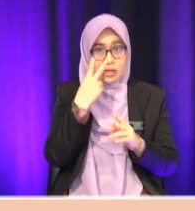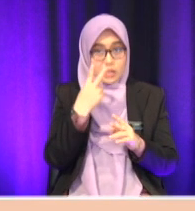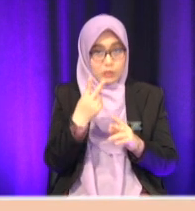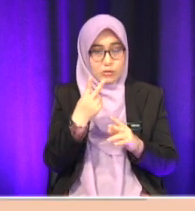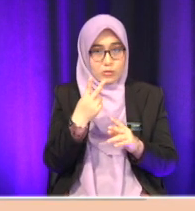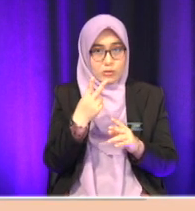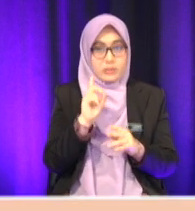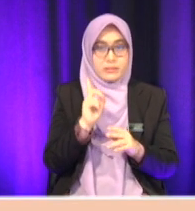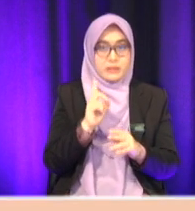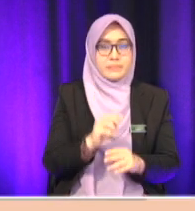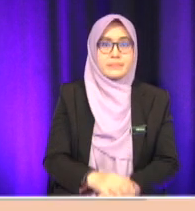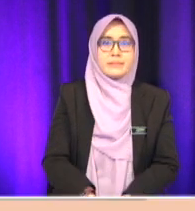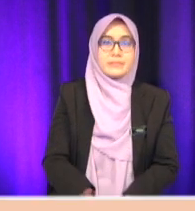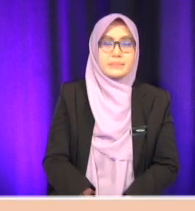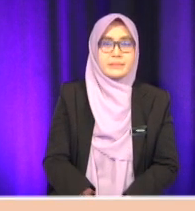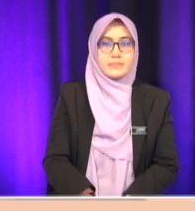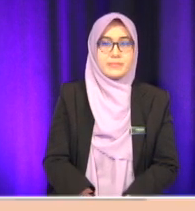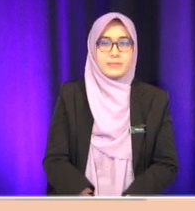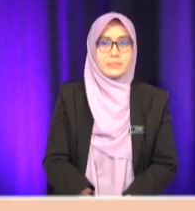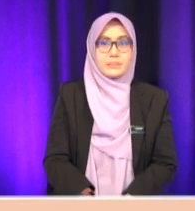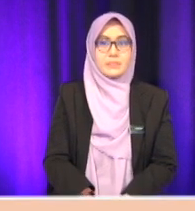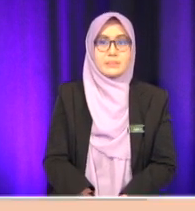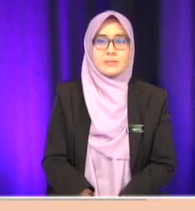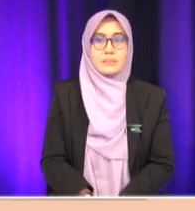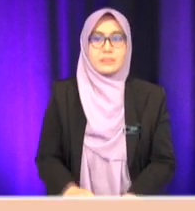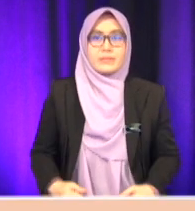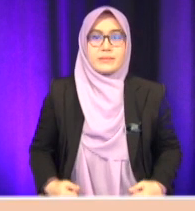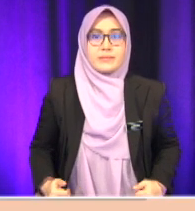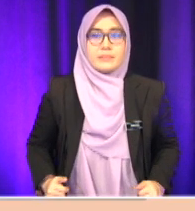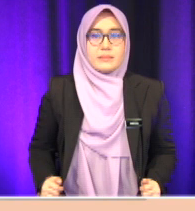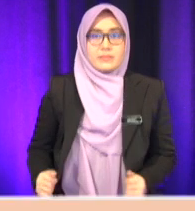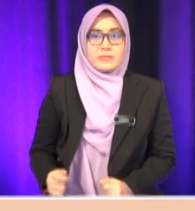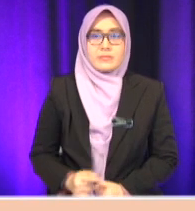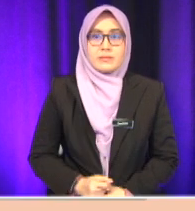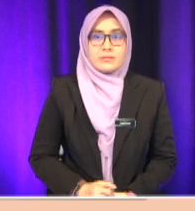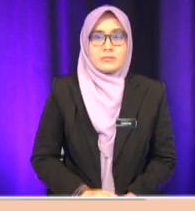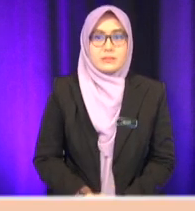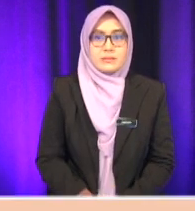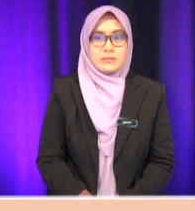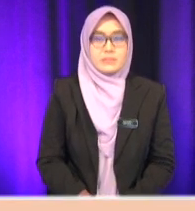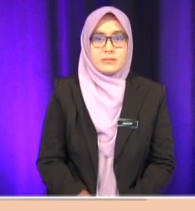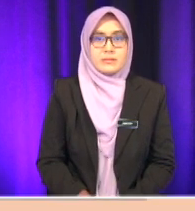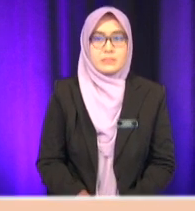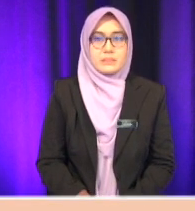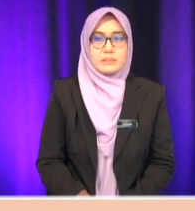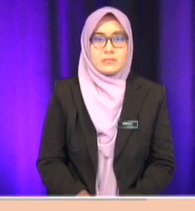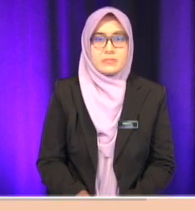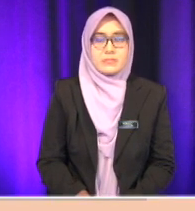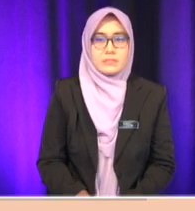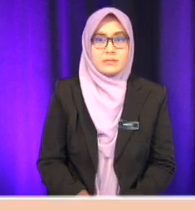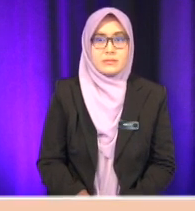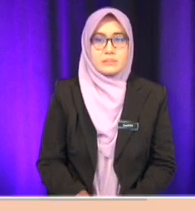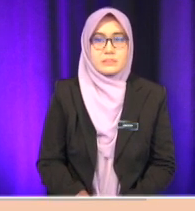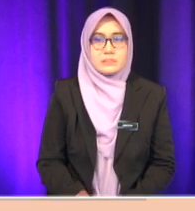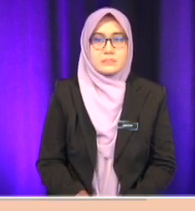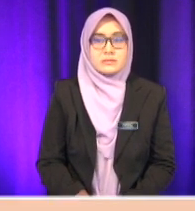night. The mom would cook meal, clean the house and do all the household chores.